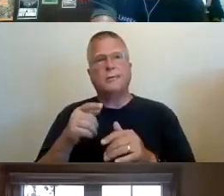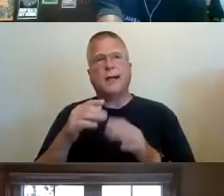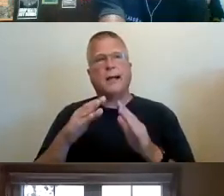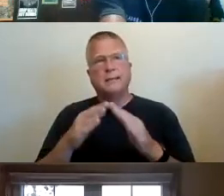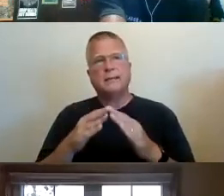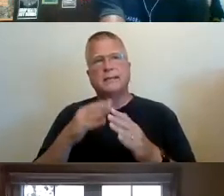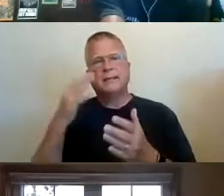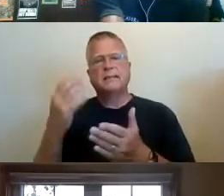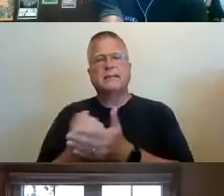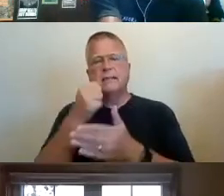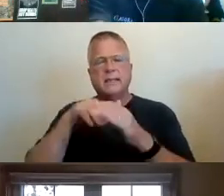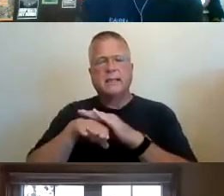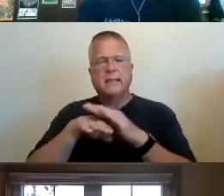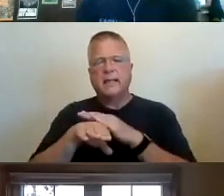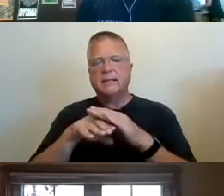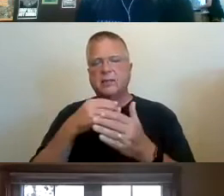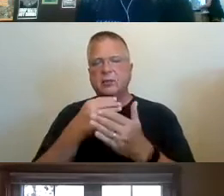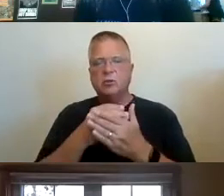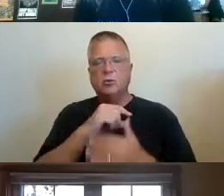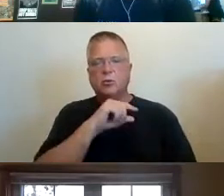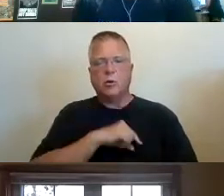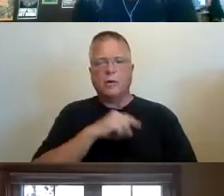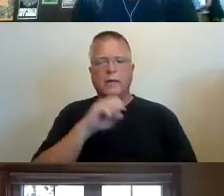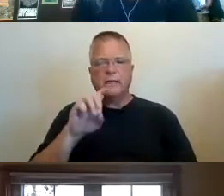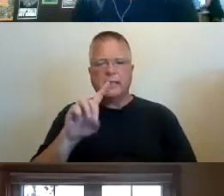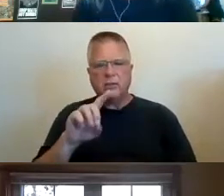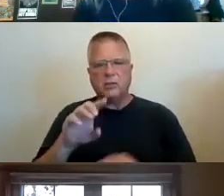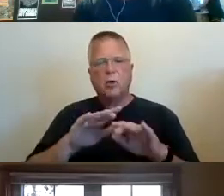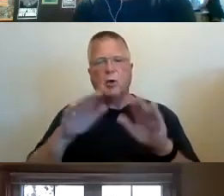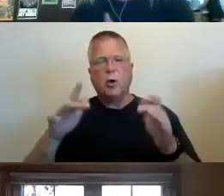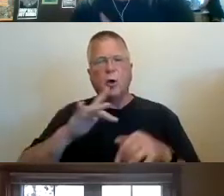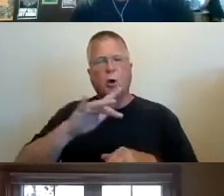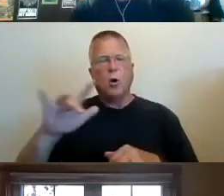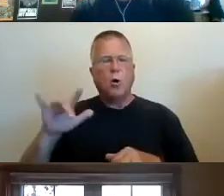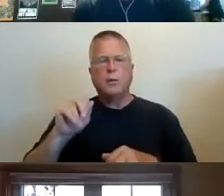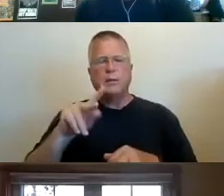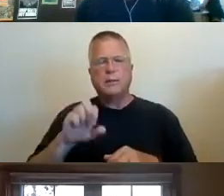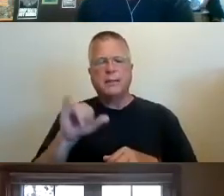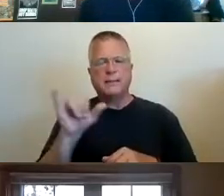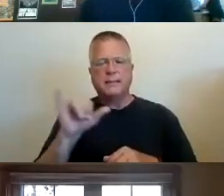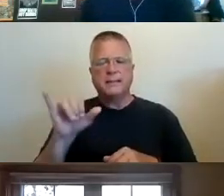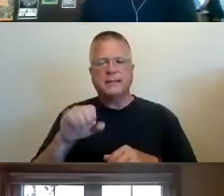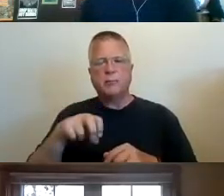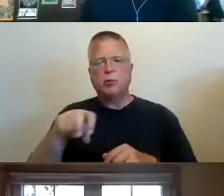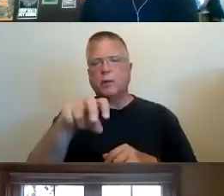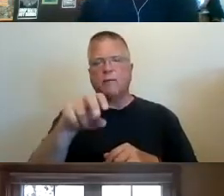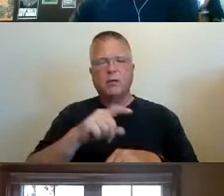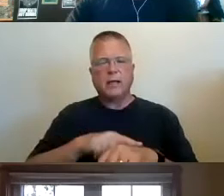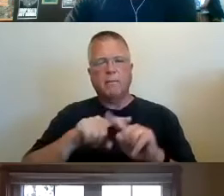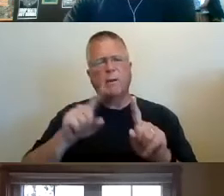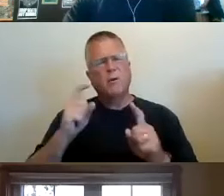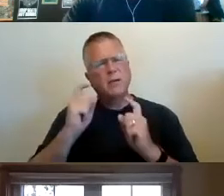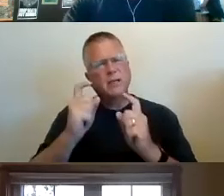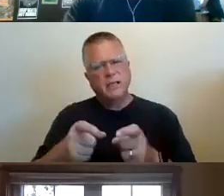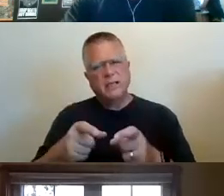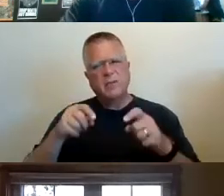good jobs or healthcare or open space within this same travel time, but that we need to give them the